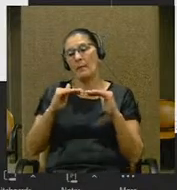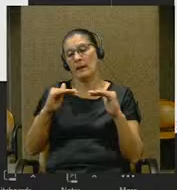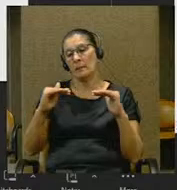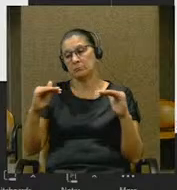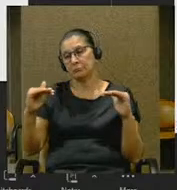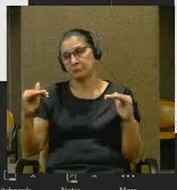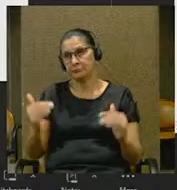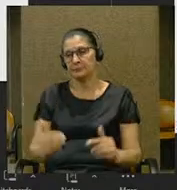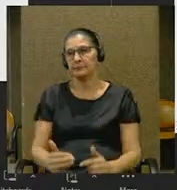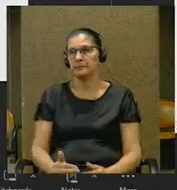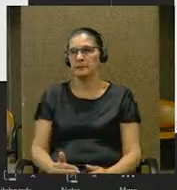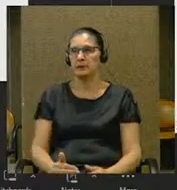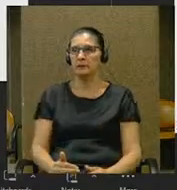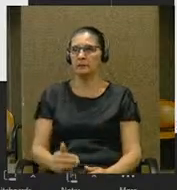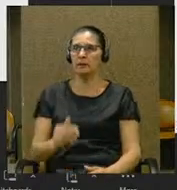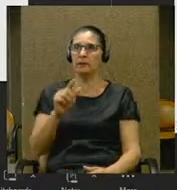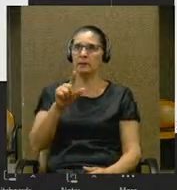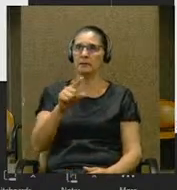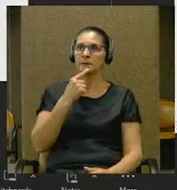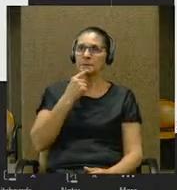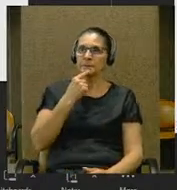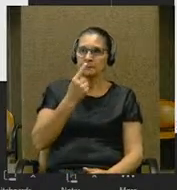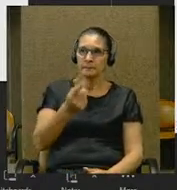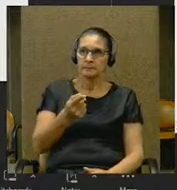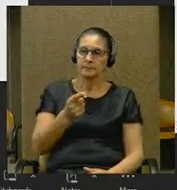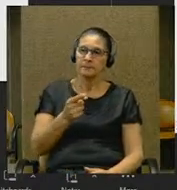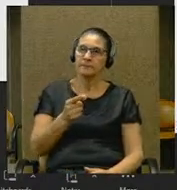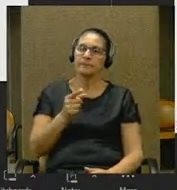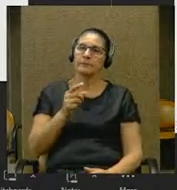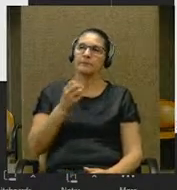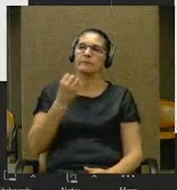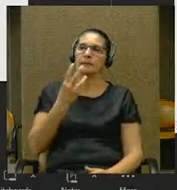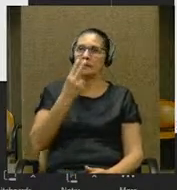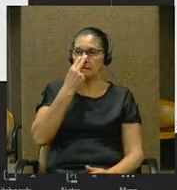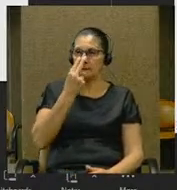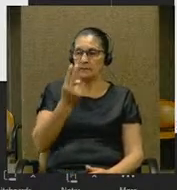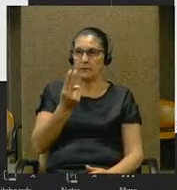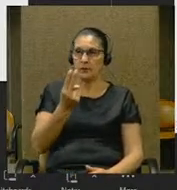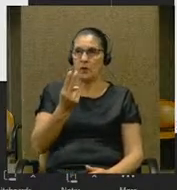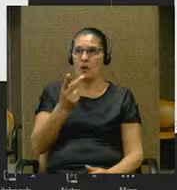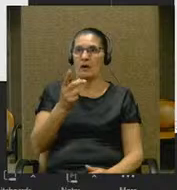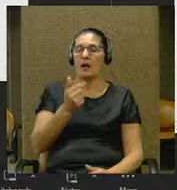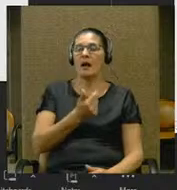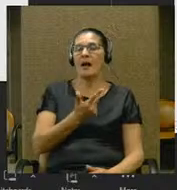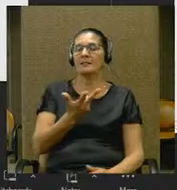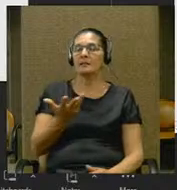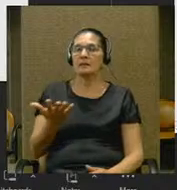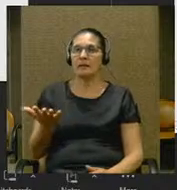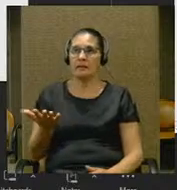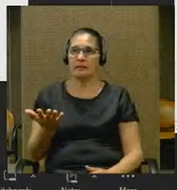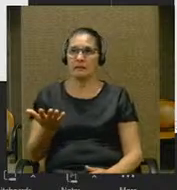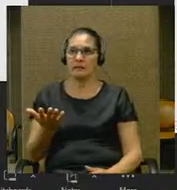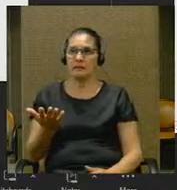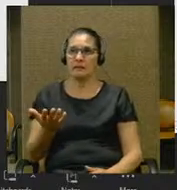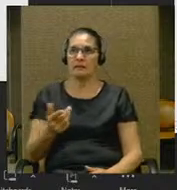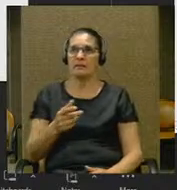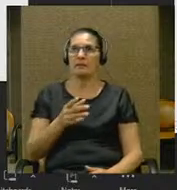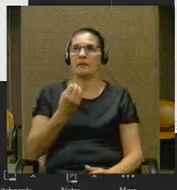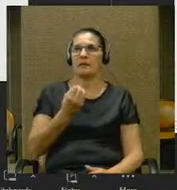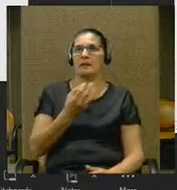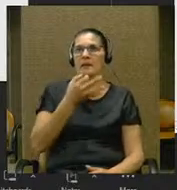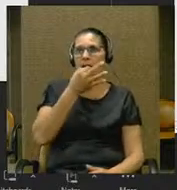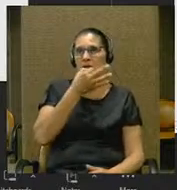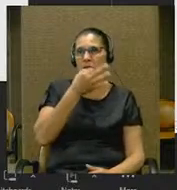And one of the indicators that we've also been tracking is the number of overdose poisoning events attended by